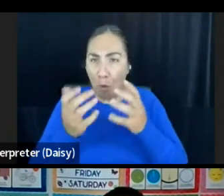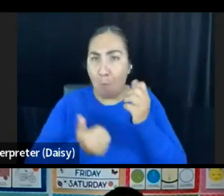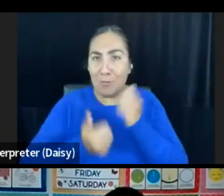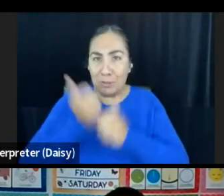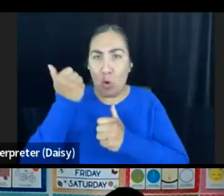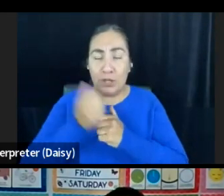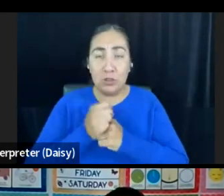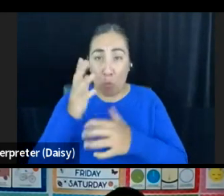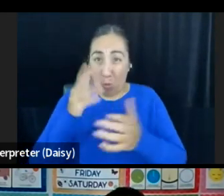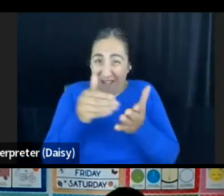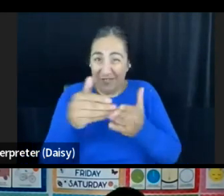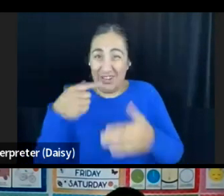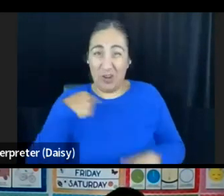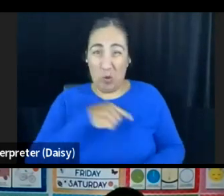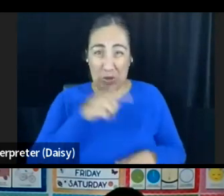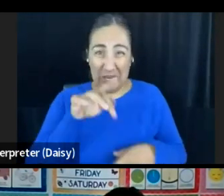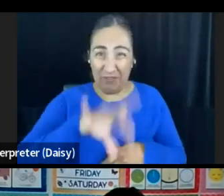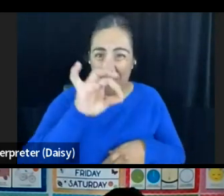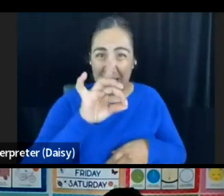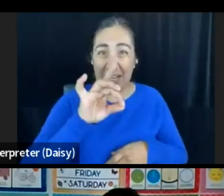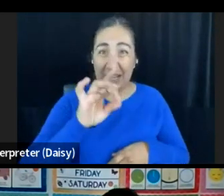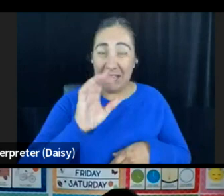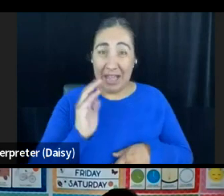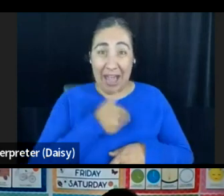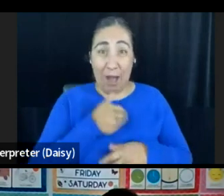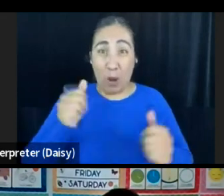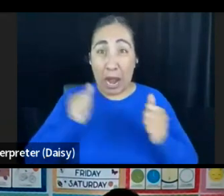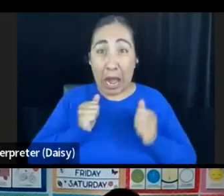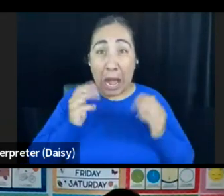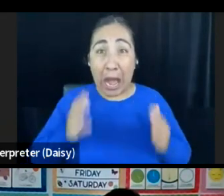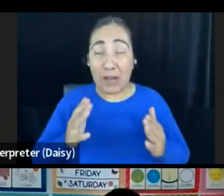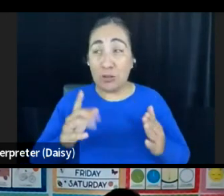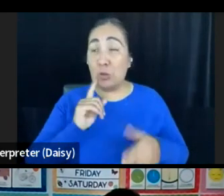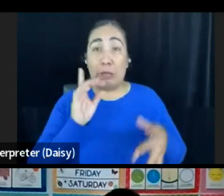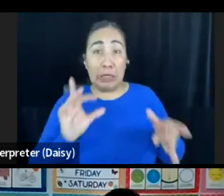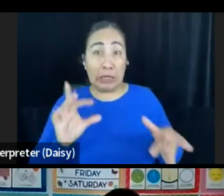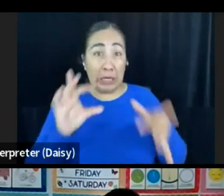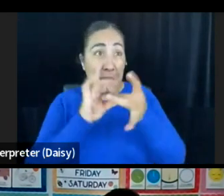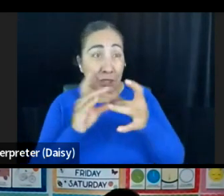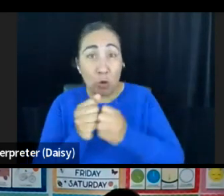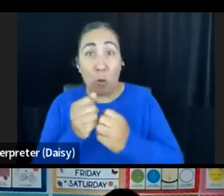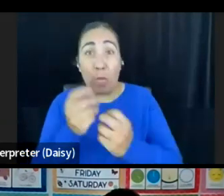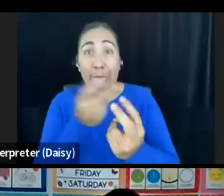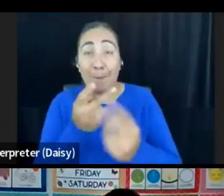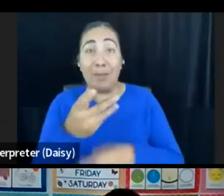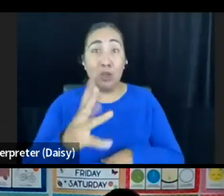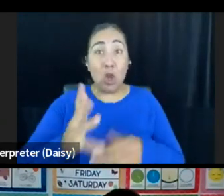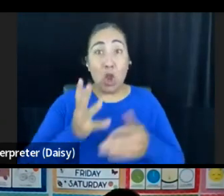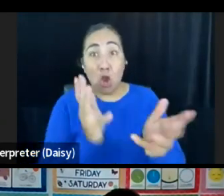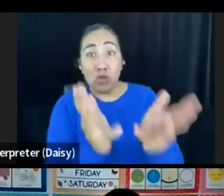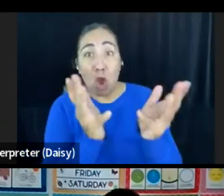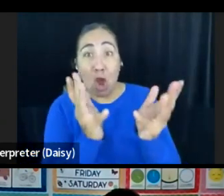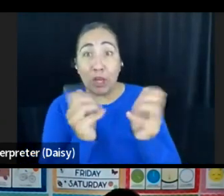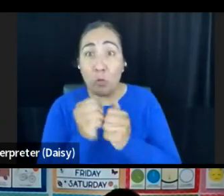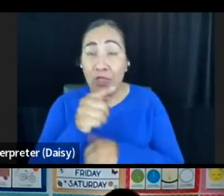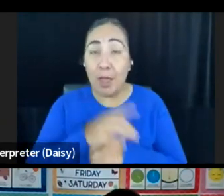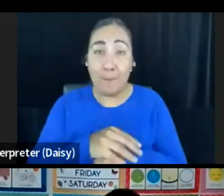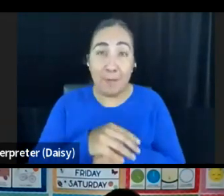oftentimes, we often find that our actors are connecting with them and talking with them, and they, you know,